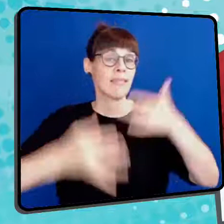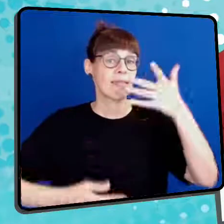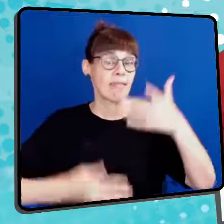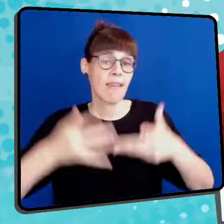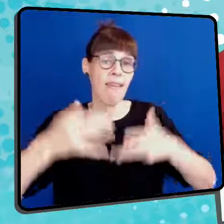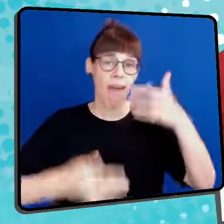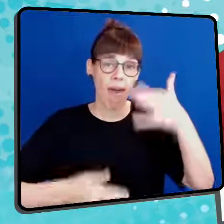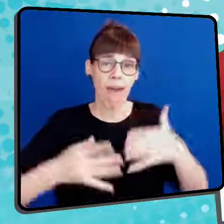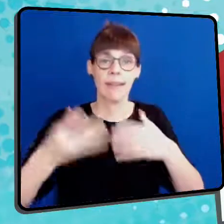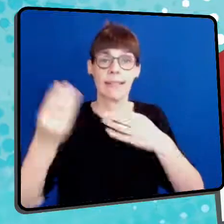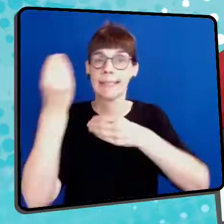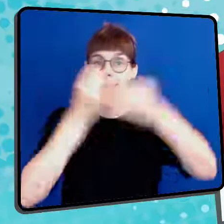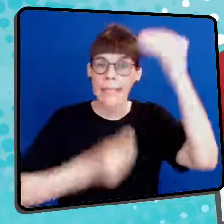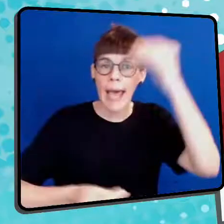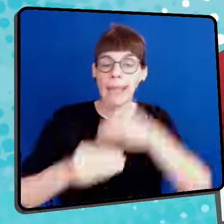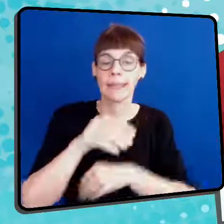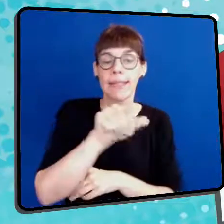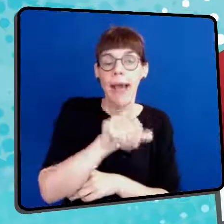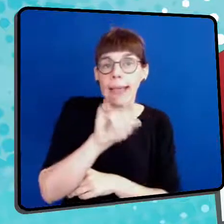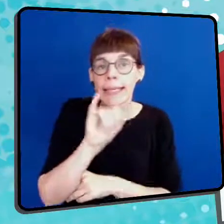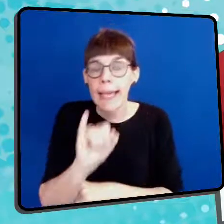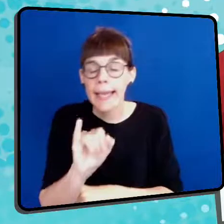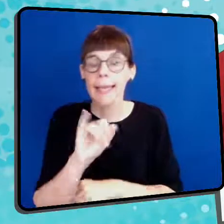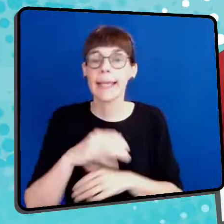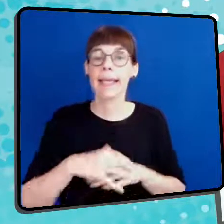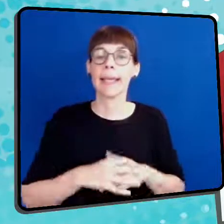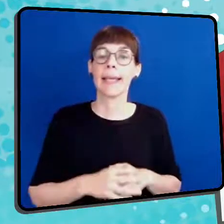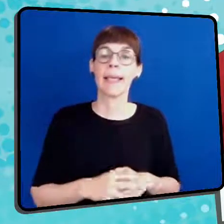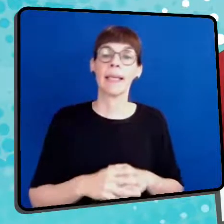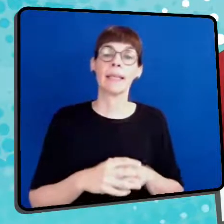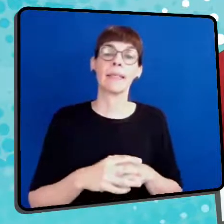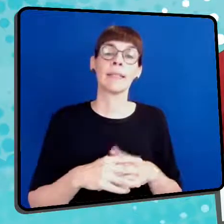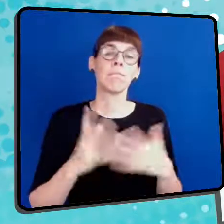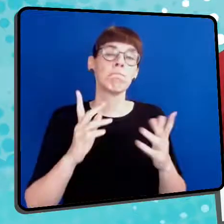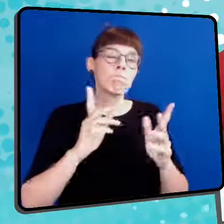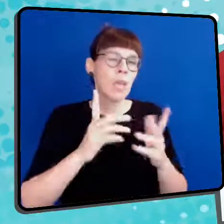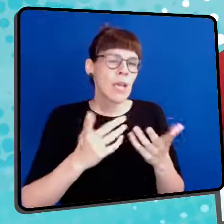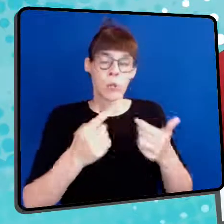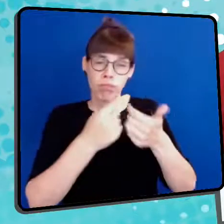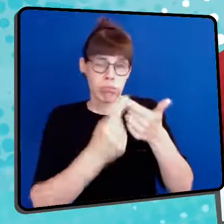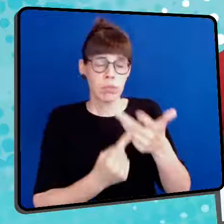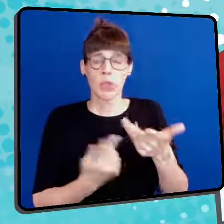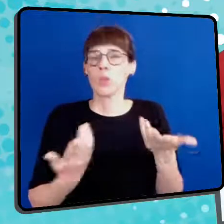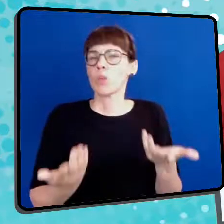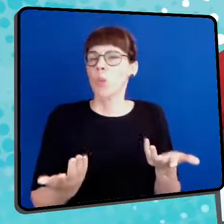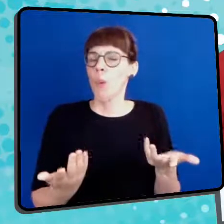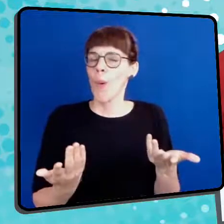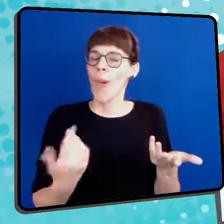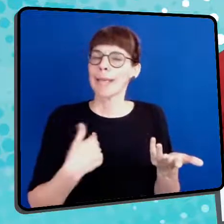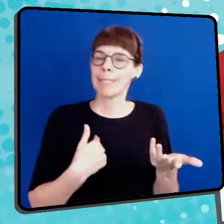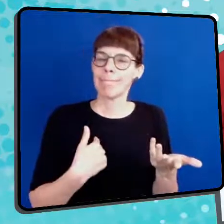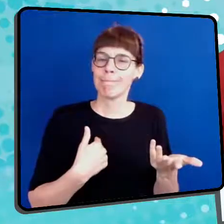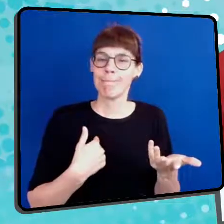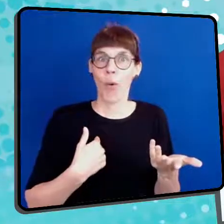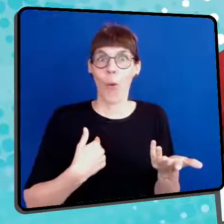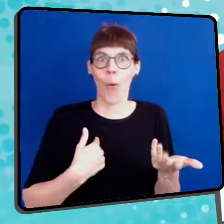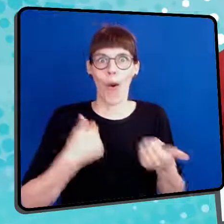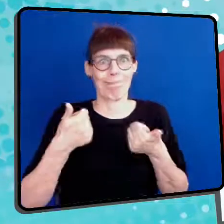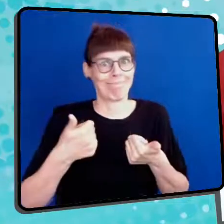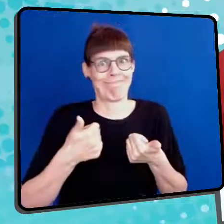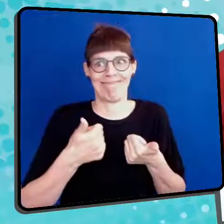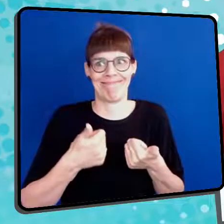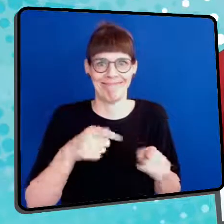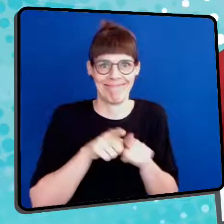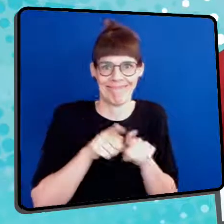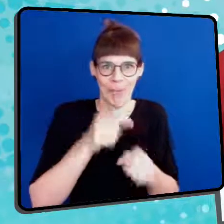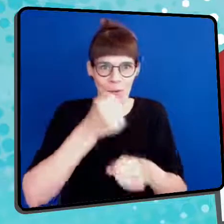intelligence activities and like related tasks, and it's often a lot of fun working with